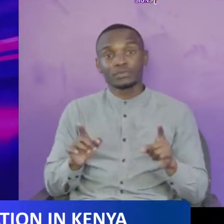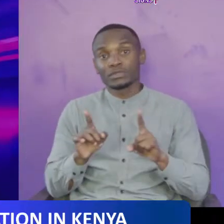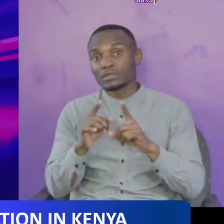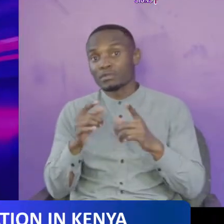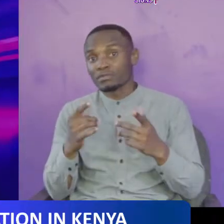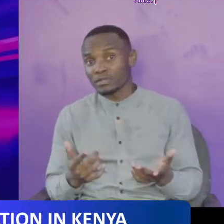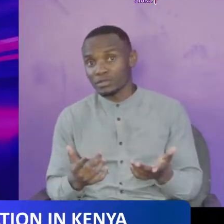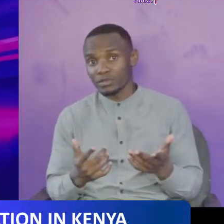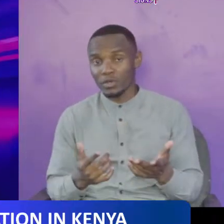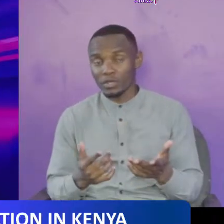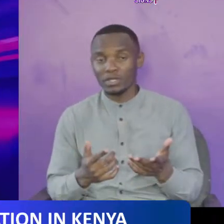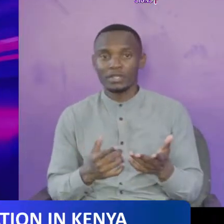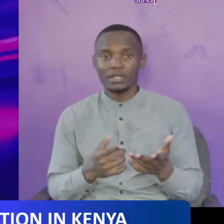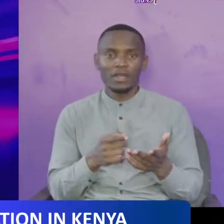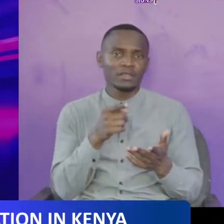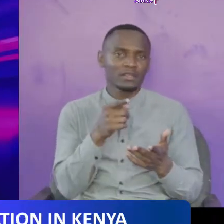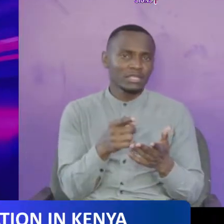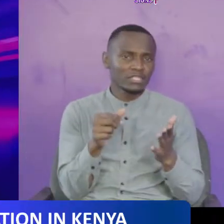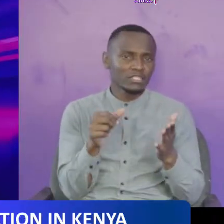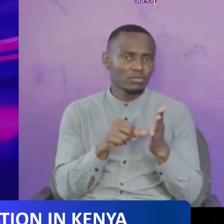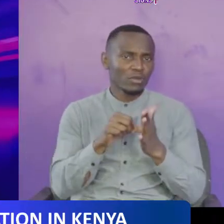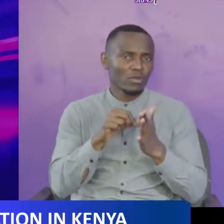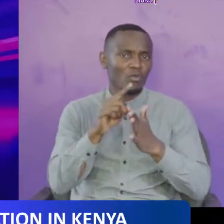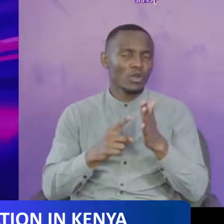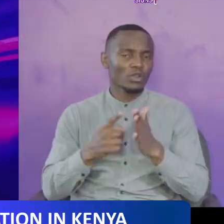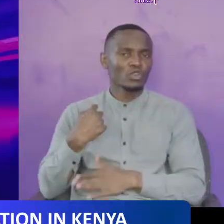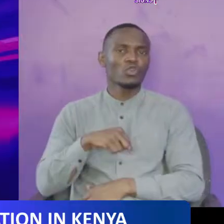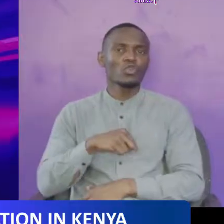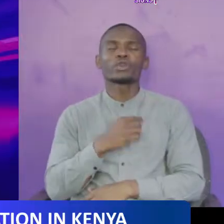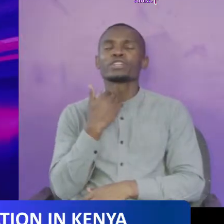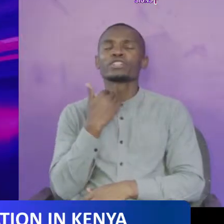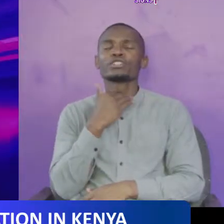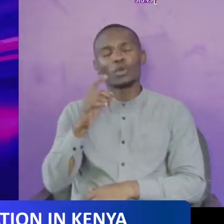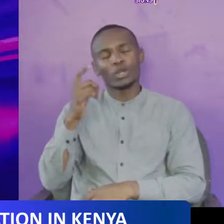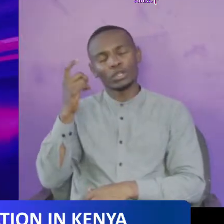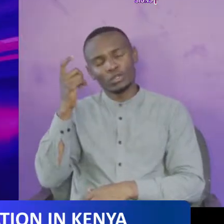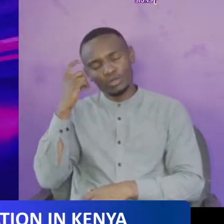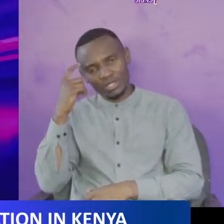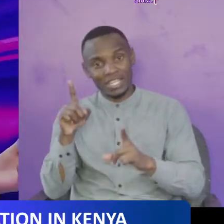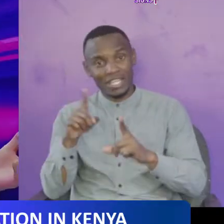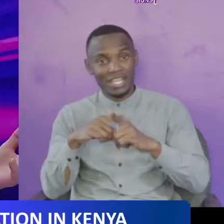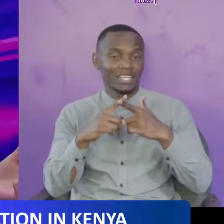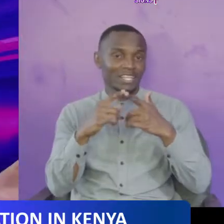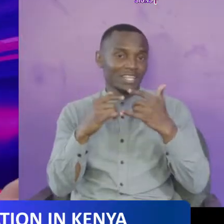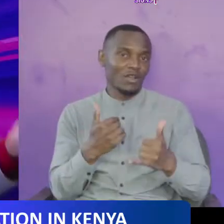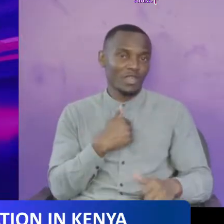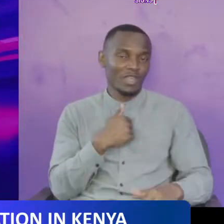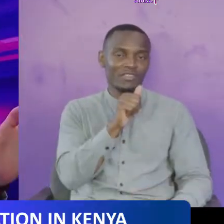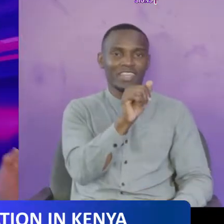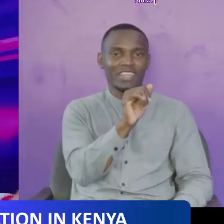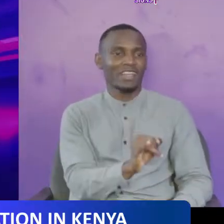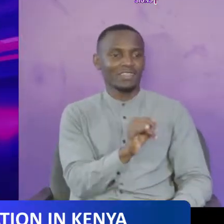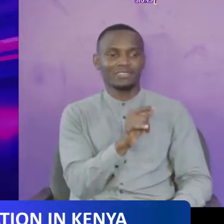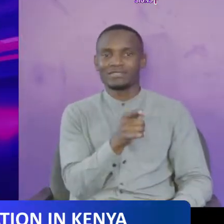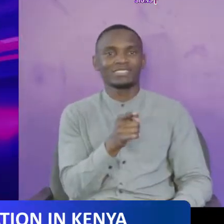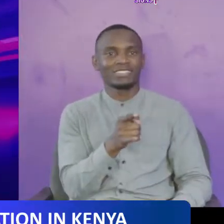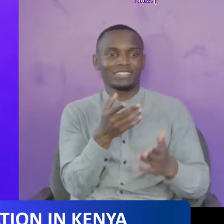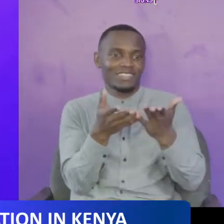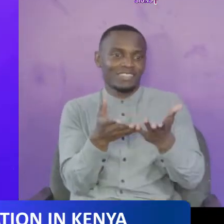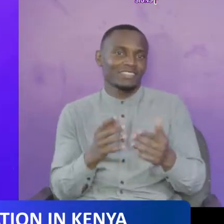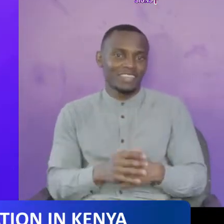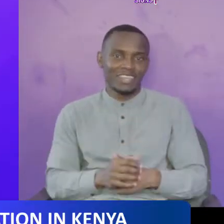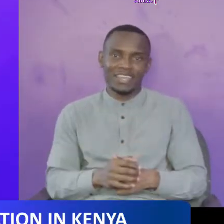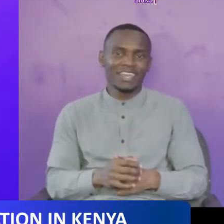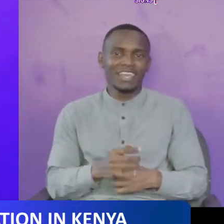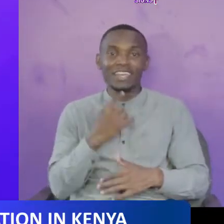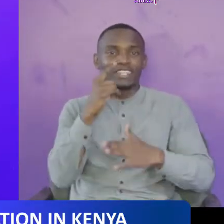this dragon of us not wanting to think has always been asleep, and now this AI thing has just come to awaken it and say, you don't have